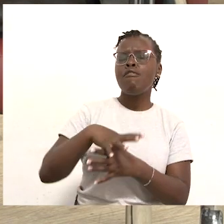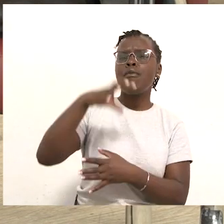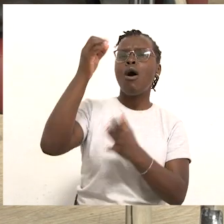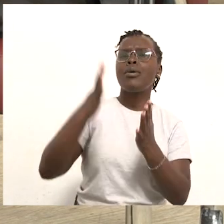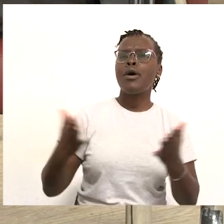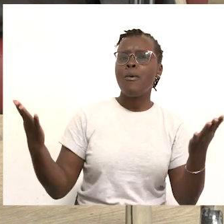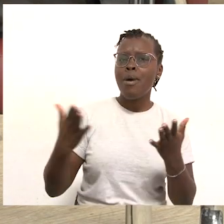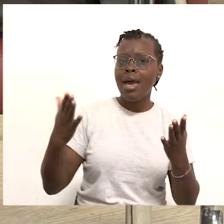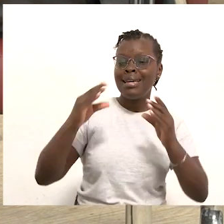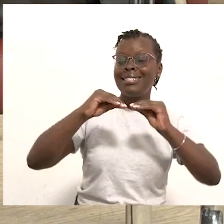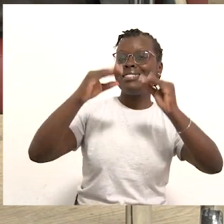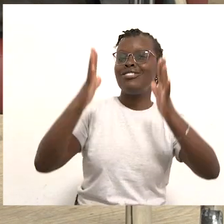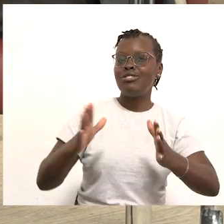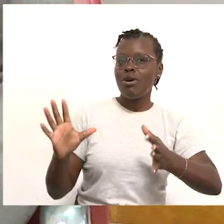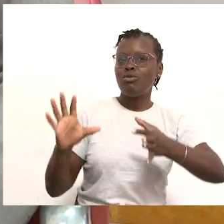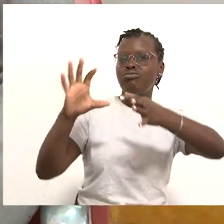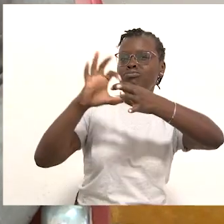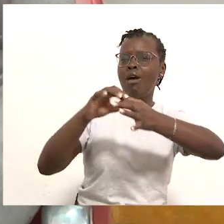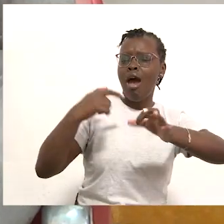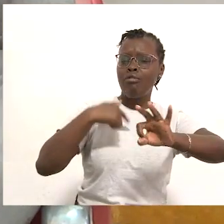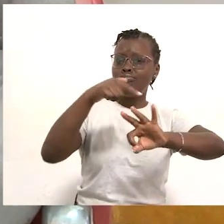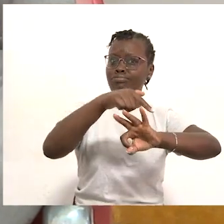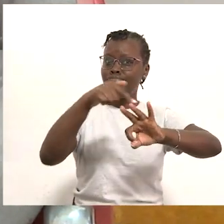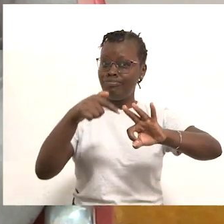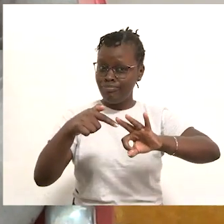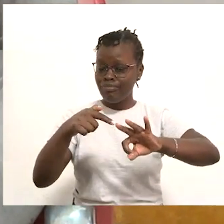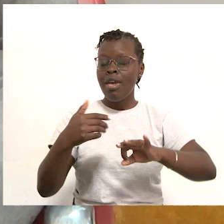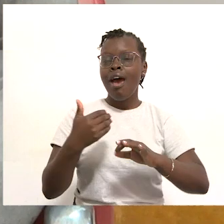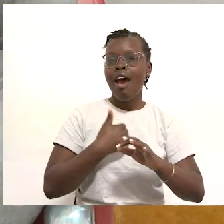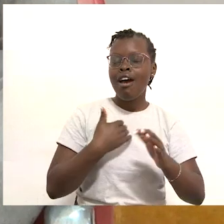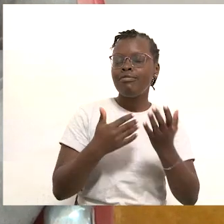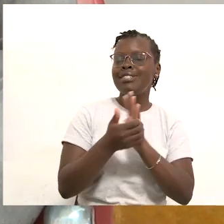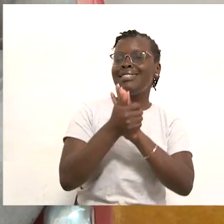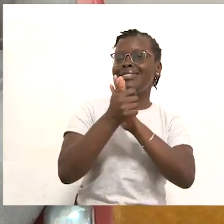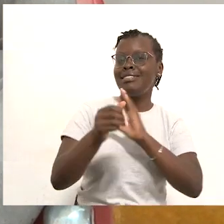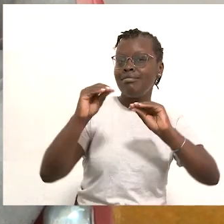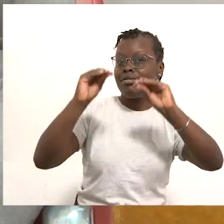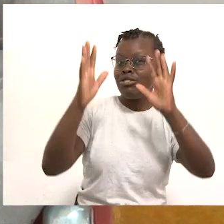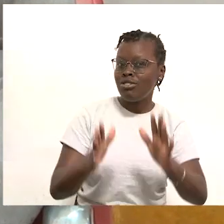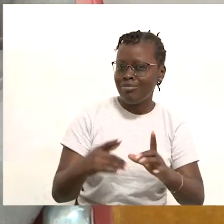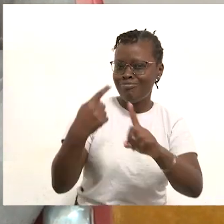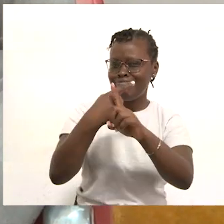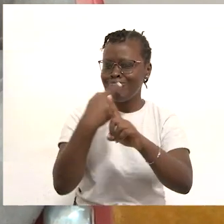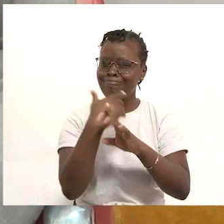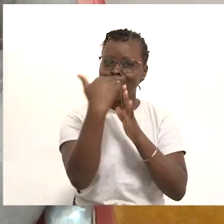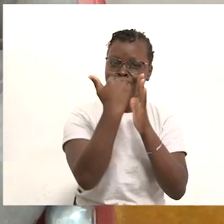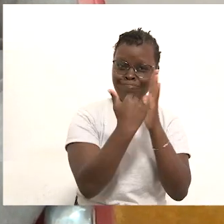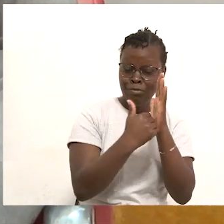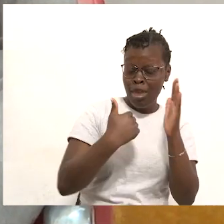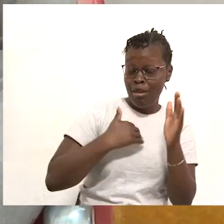Mwalimu Connect, we actually have 3 key pillars. We upskill teachers with various programs in our